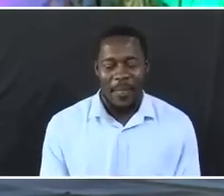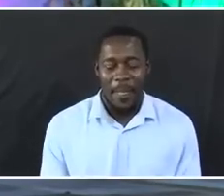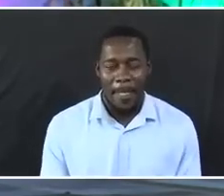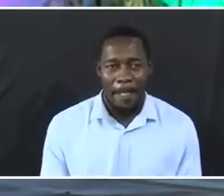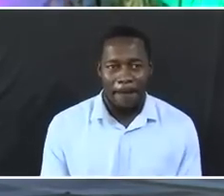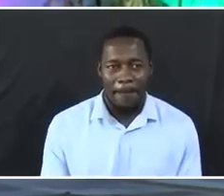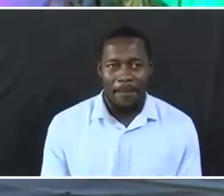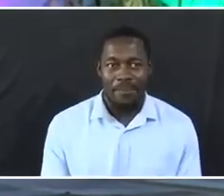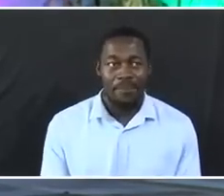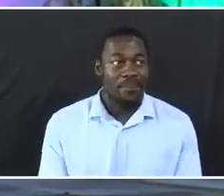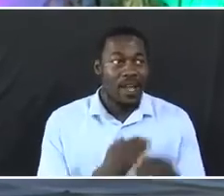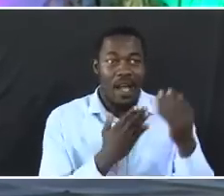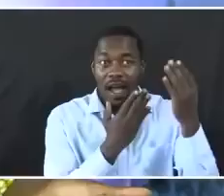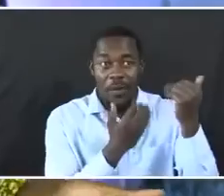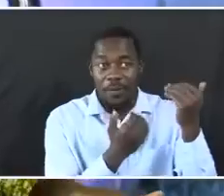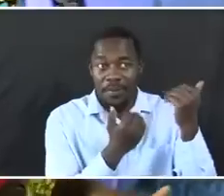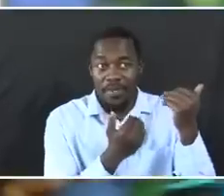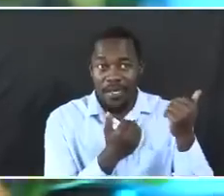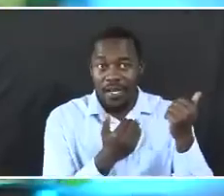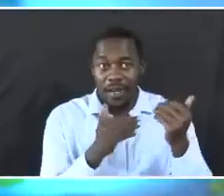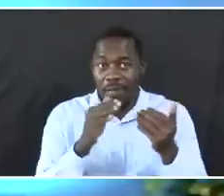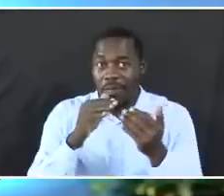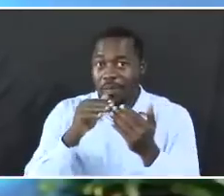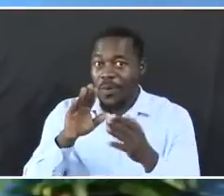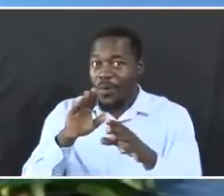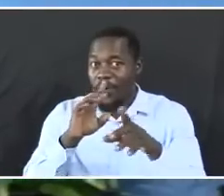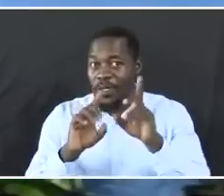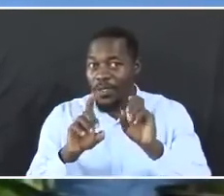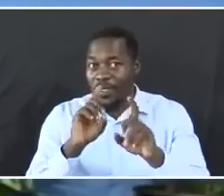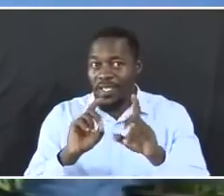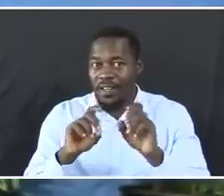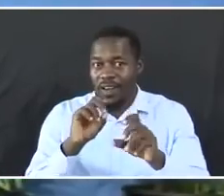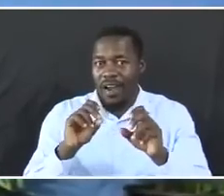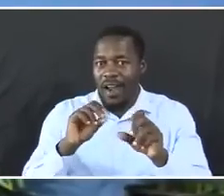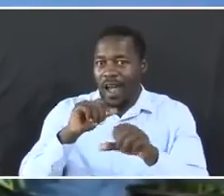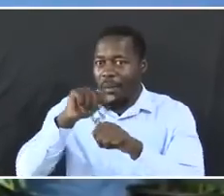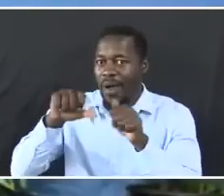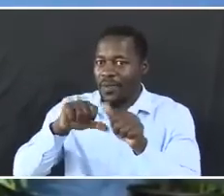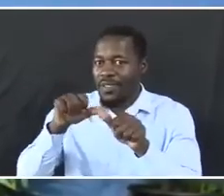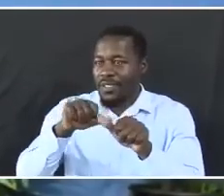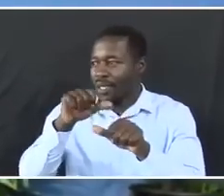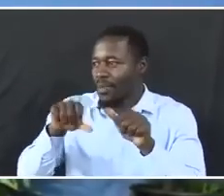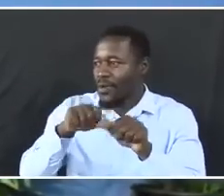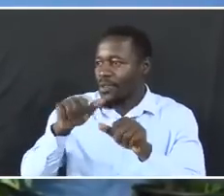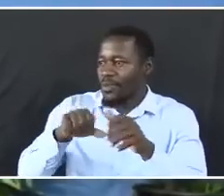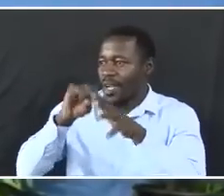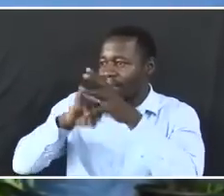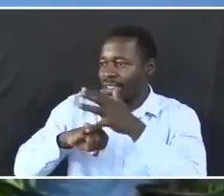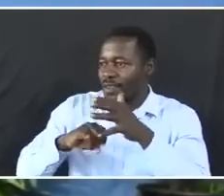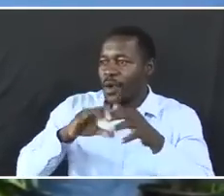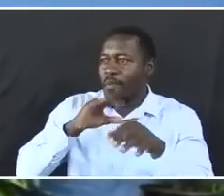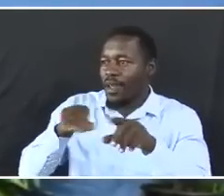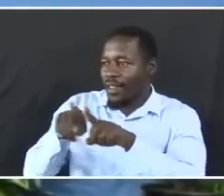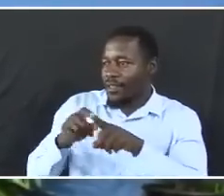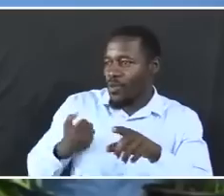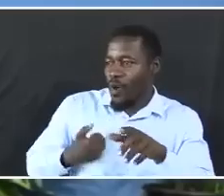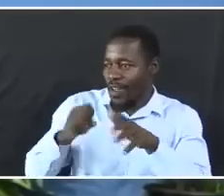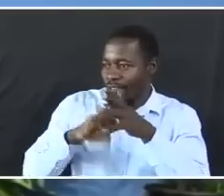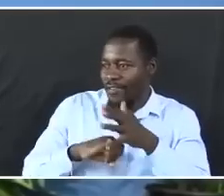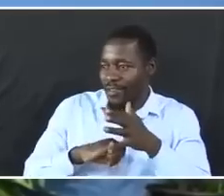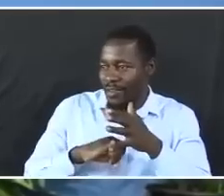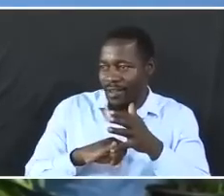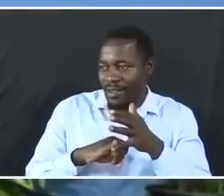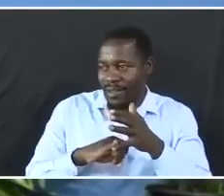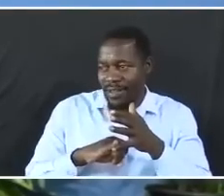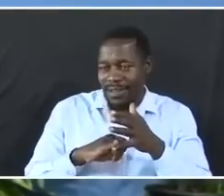So I hope someone is not asking me to approve them to go and marry their brother's wives. I mean,